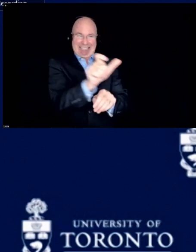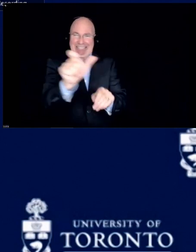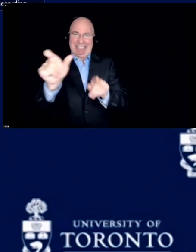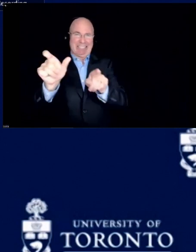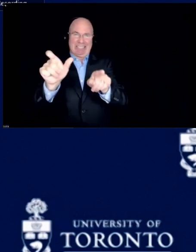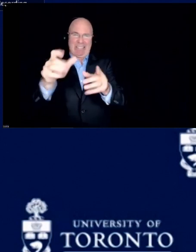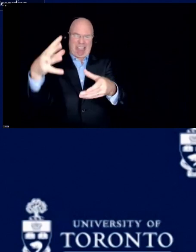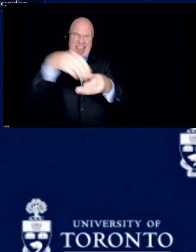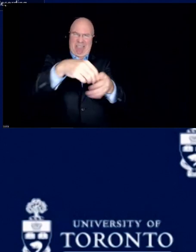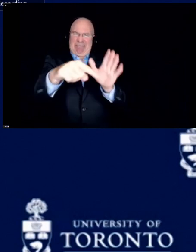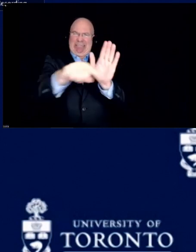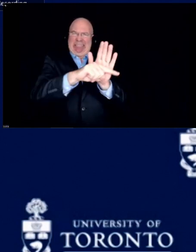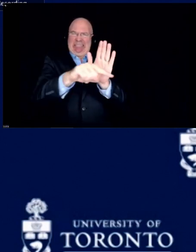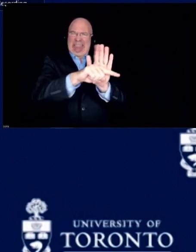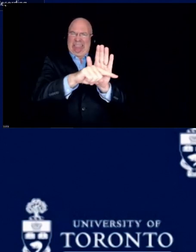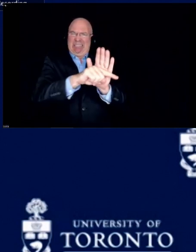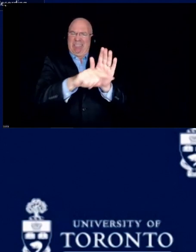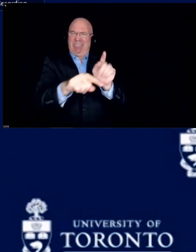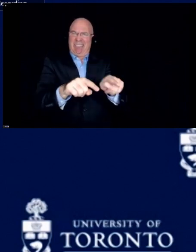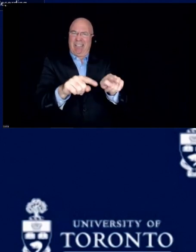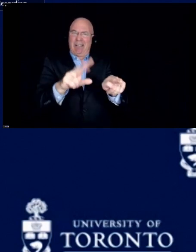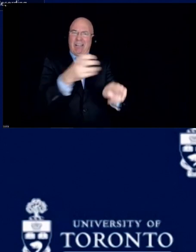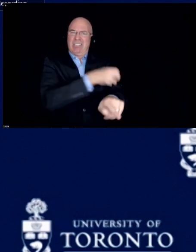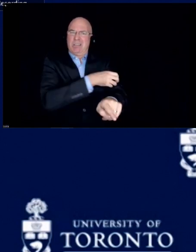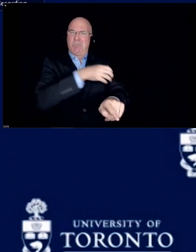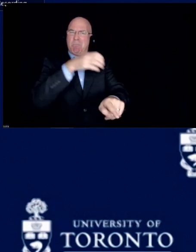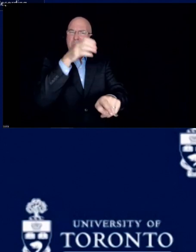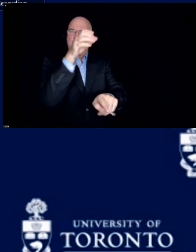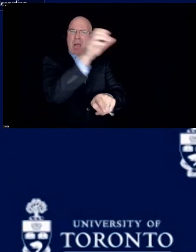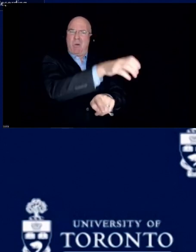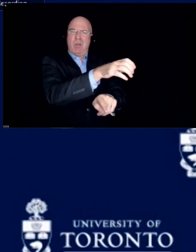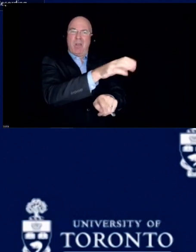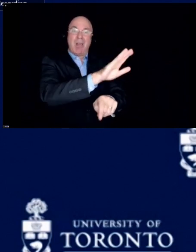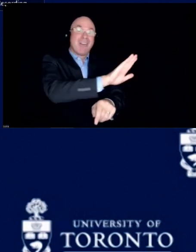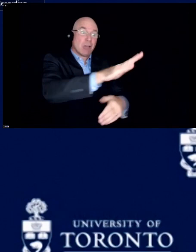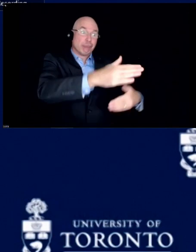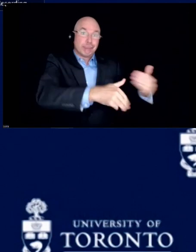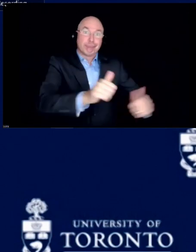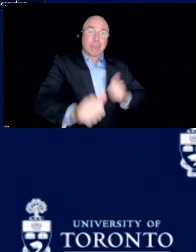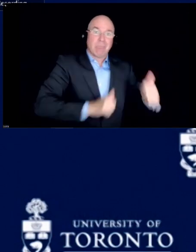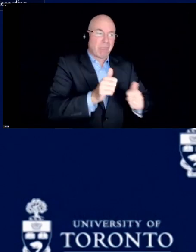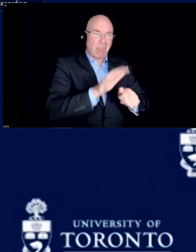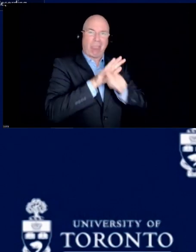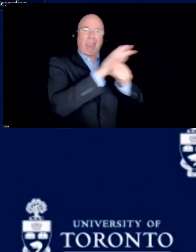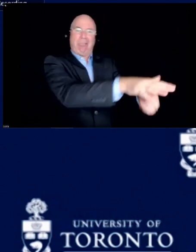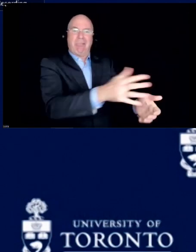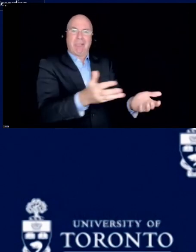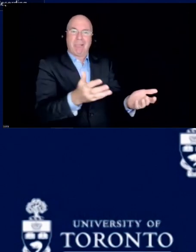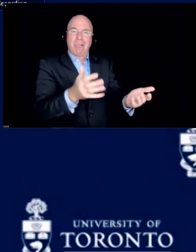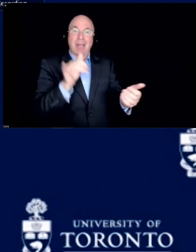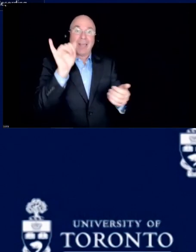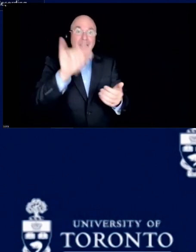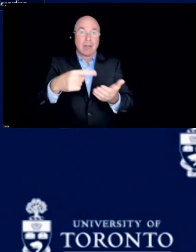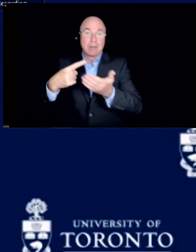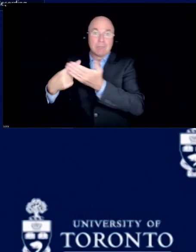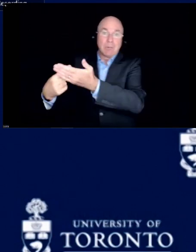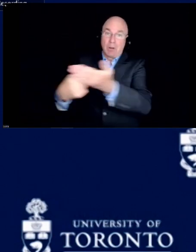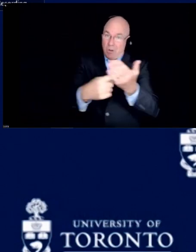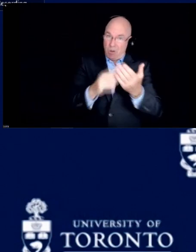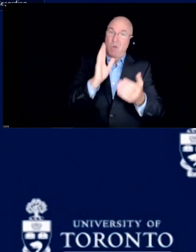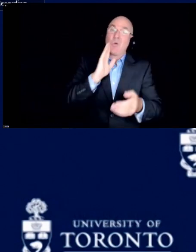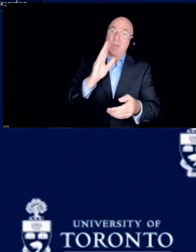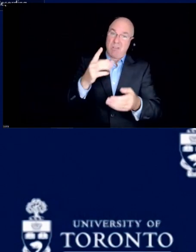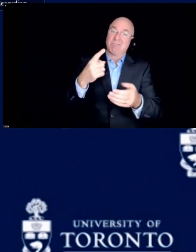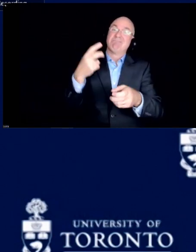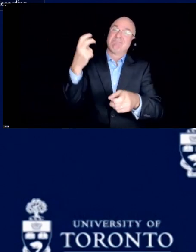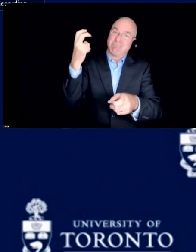connotations aimed at disempowering and eroding credibility. The conversations will be very difficult,